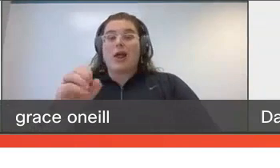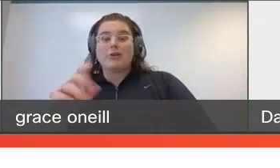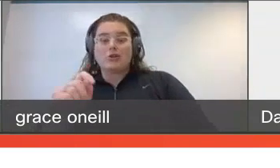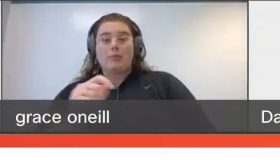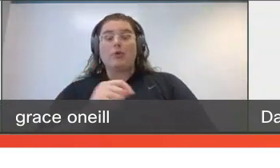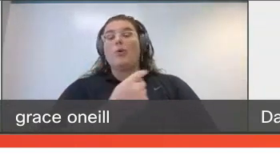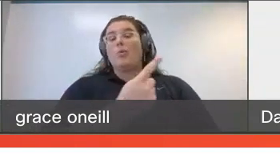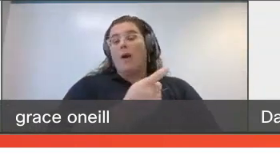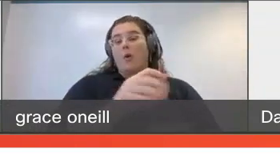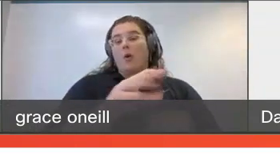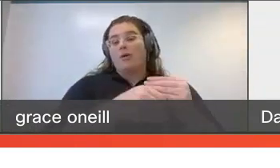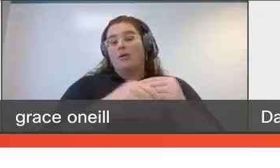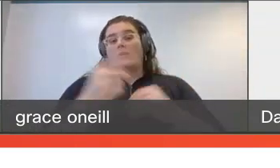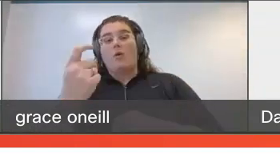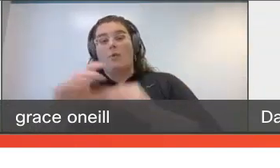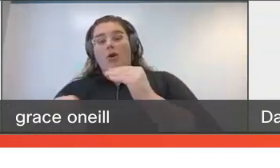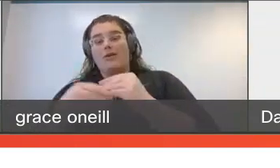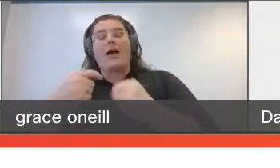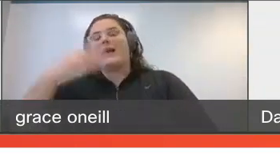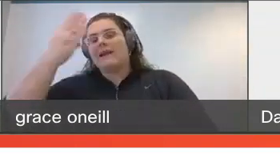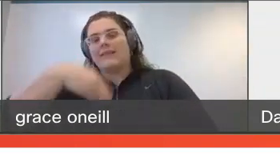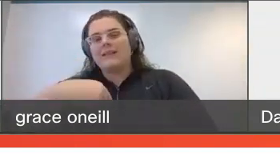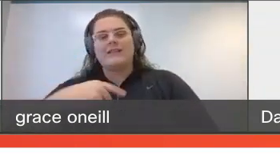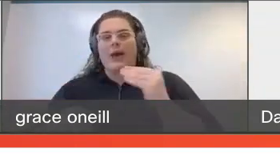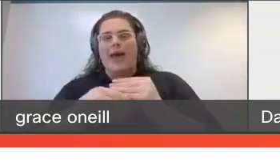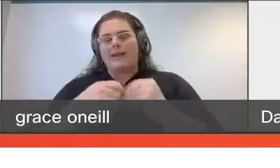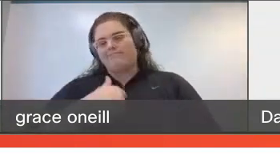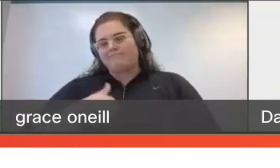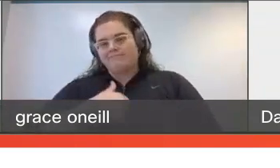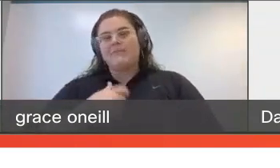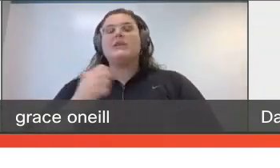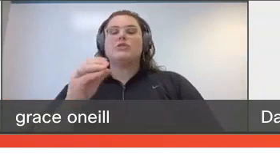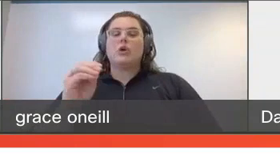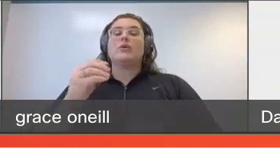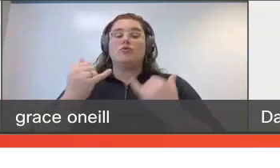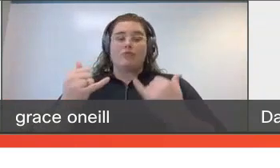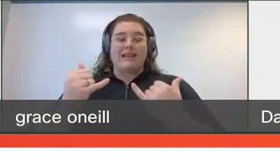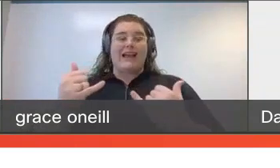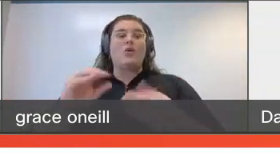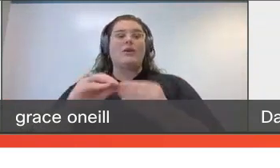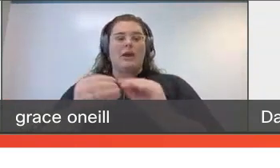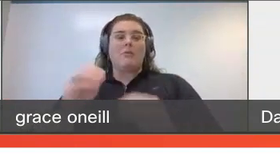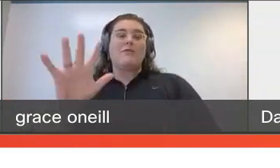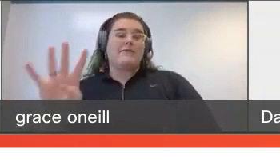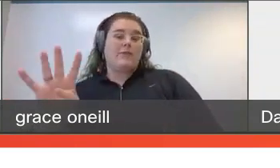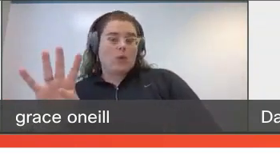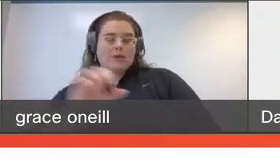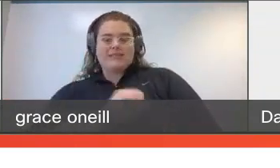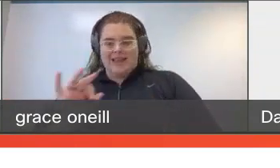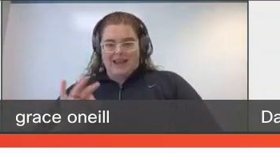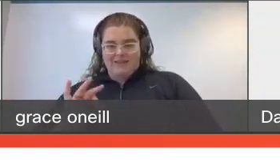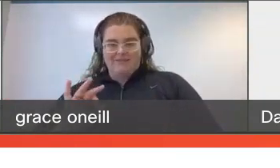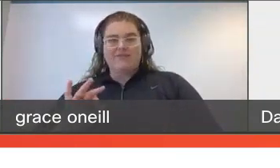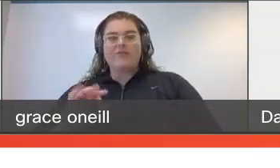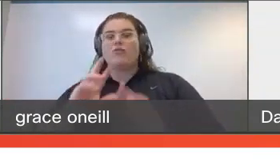previous slides. So 54 staff have been reported by more than one provider, and we have had 10 staff deaths